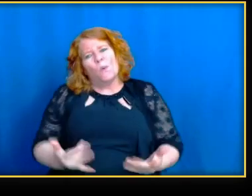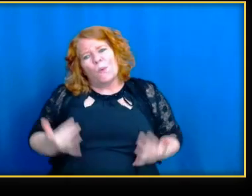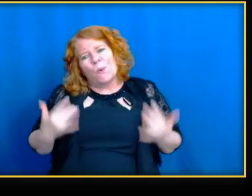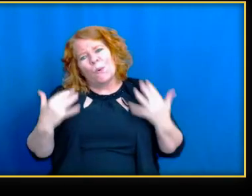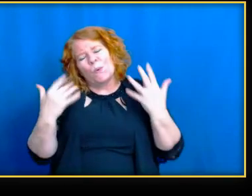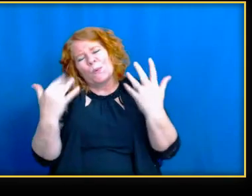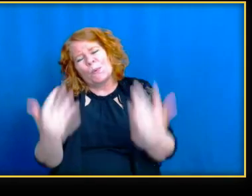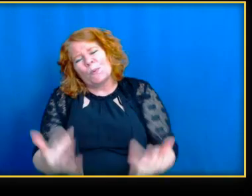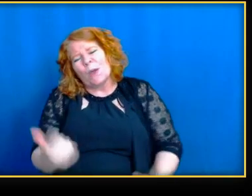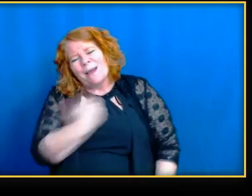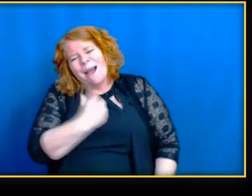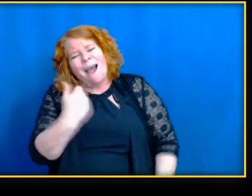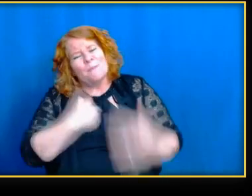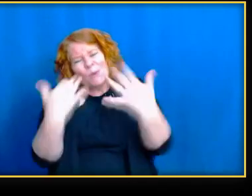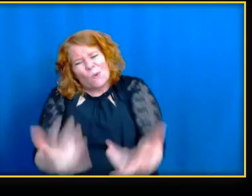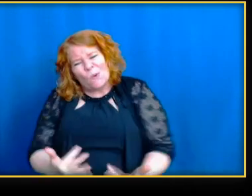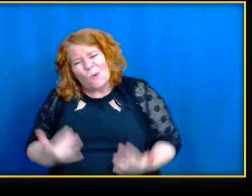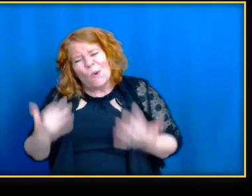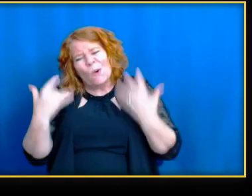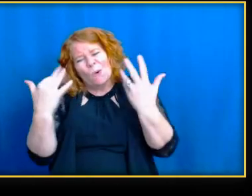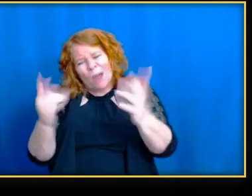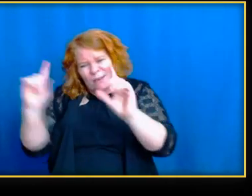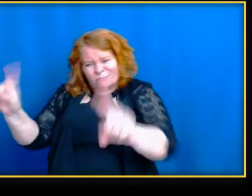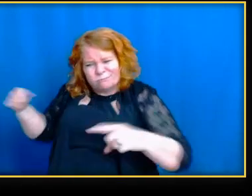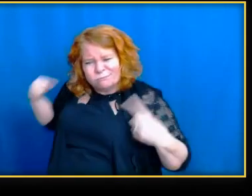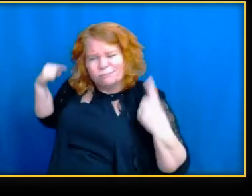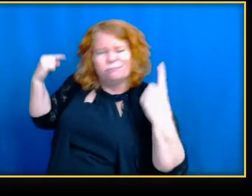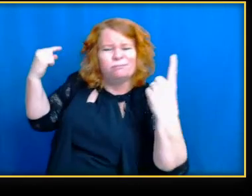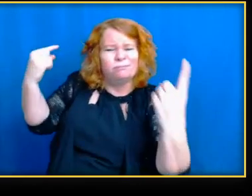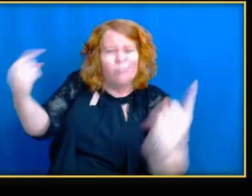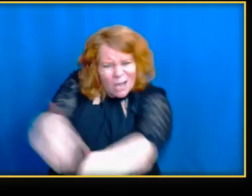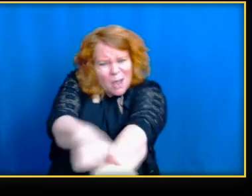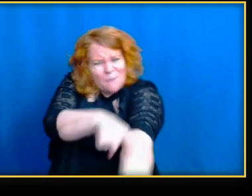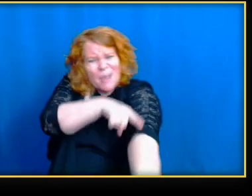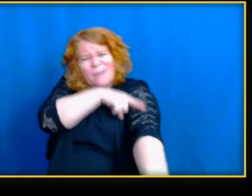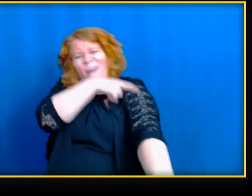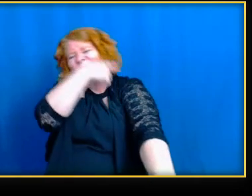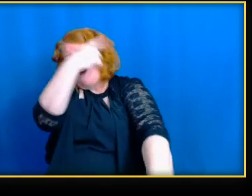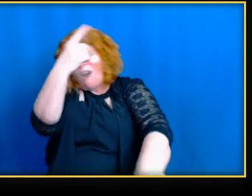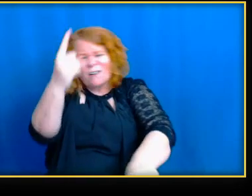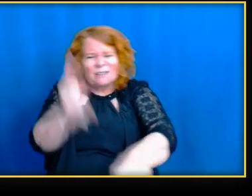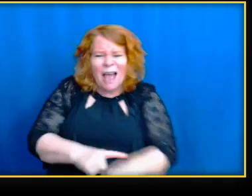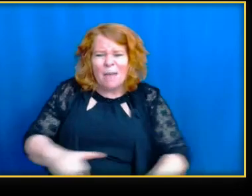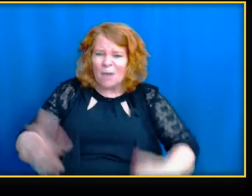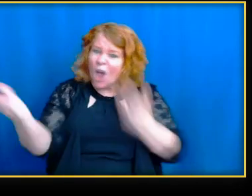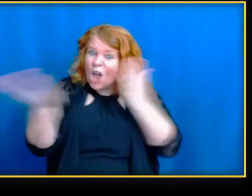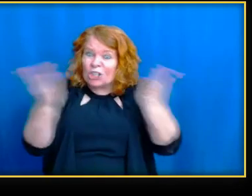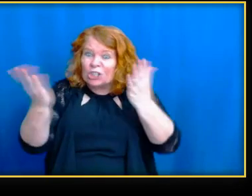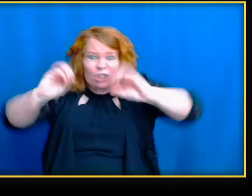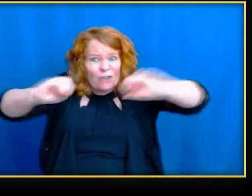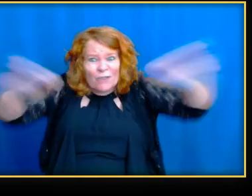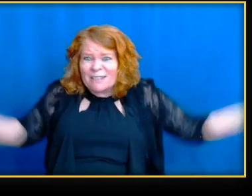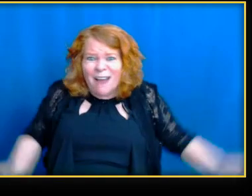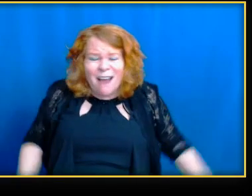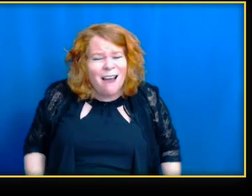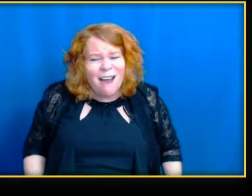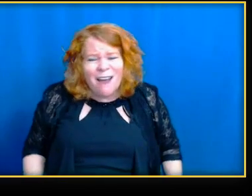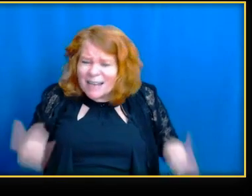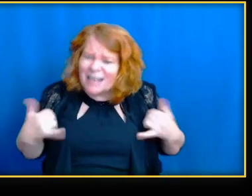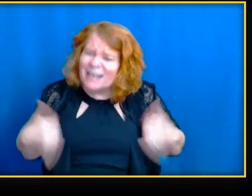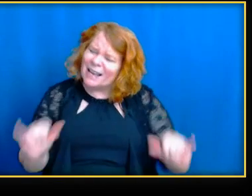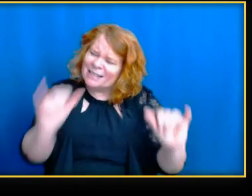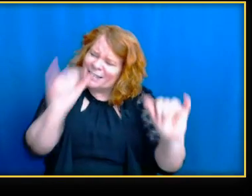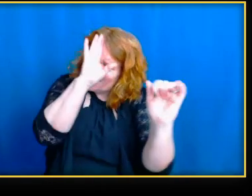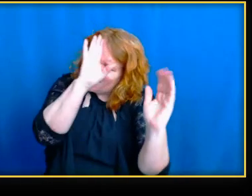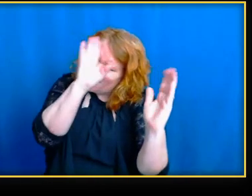been waiting in line. It's been a long time, can't get no service. Still I